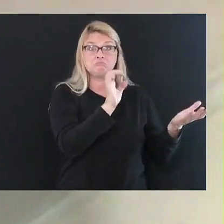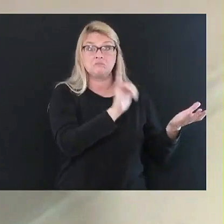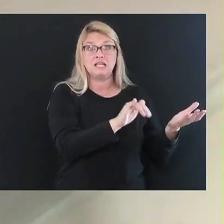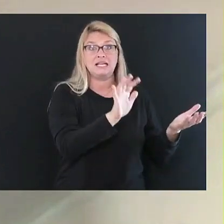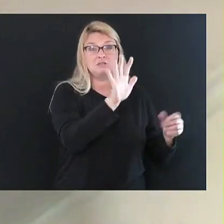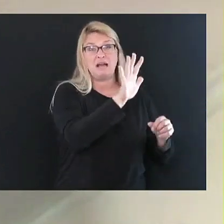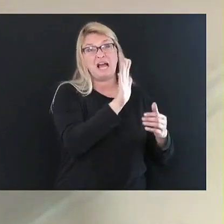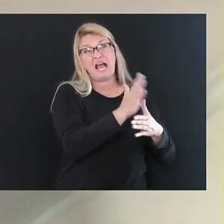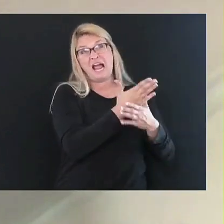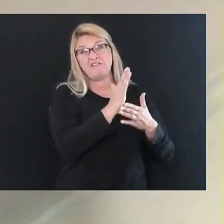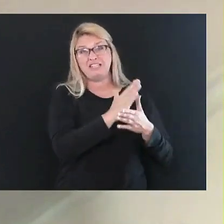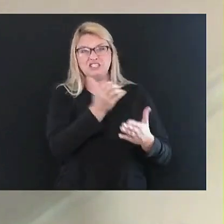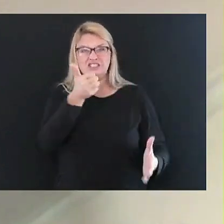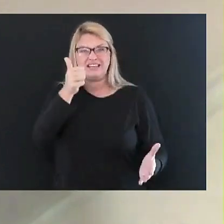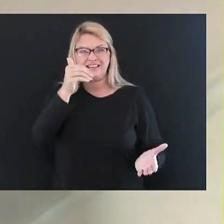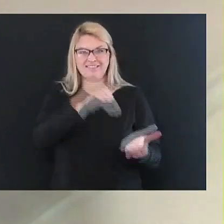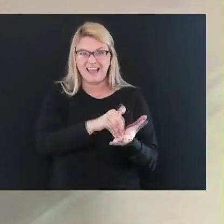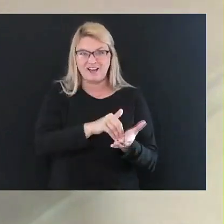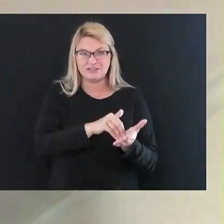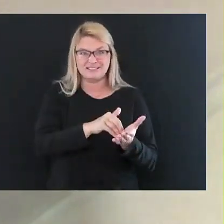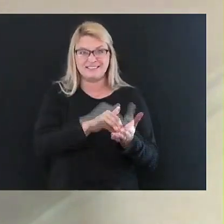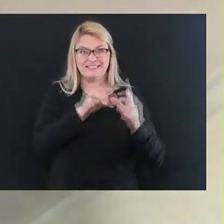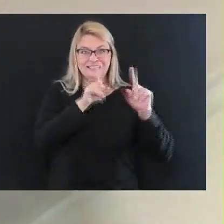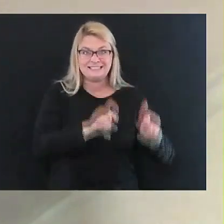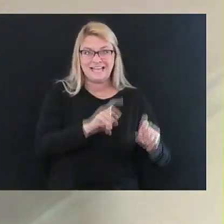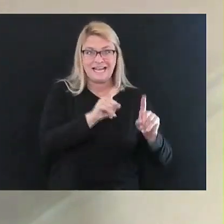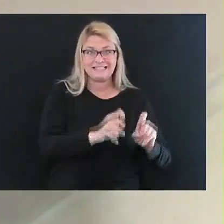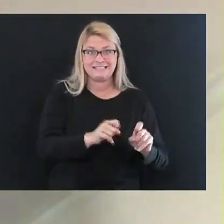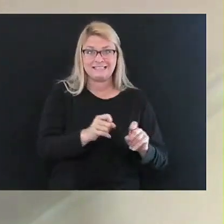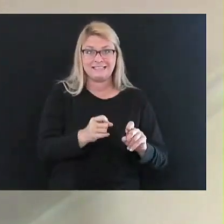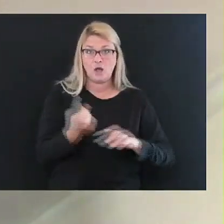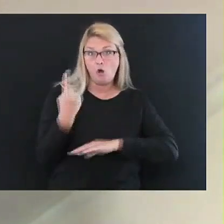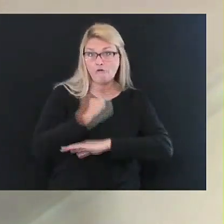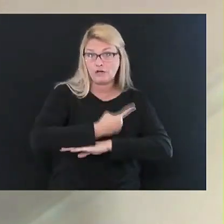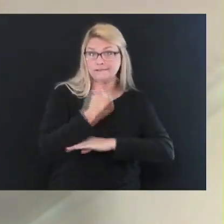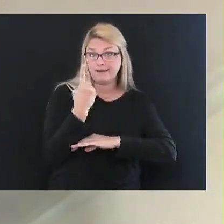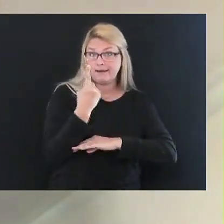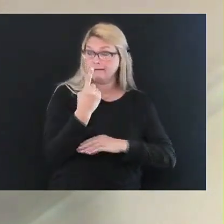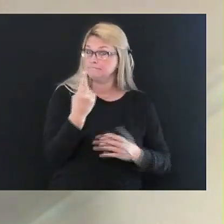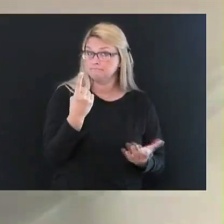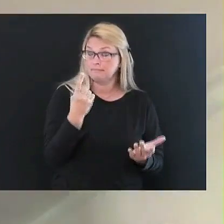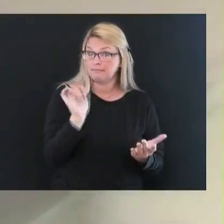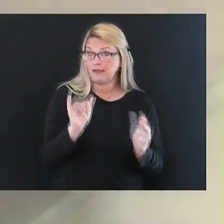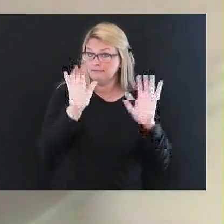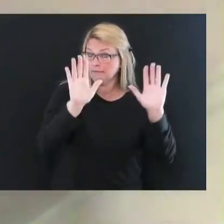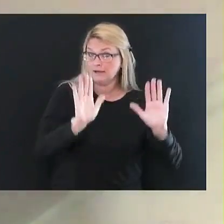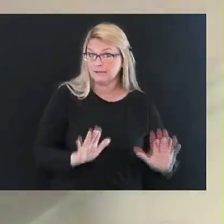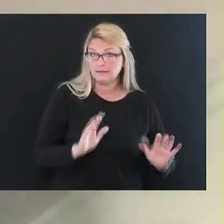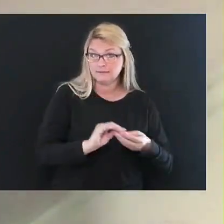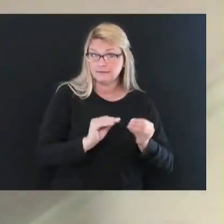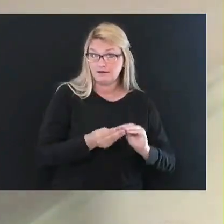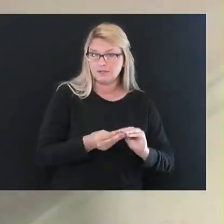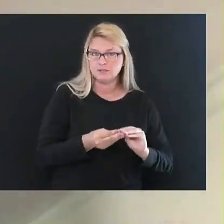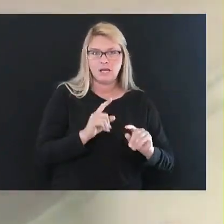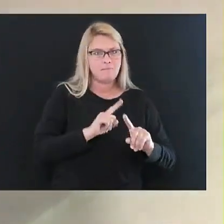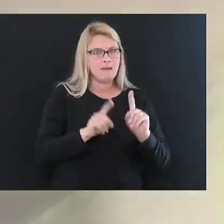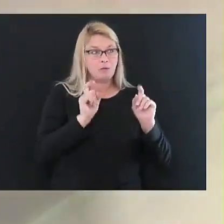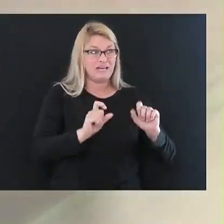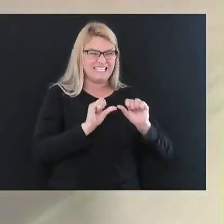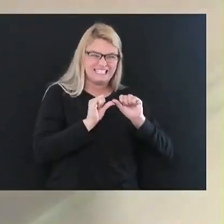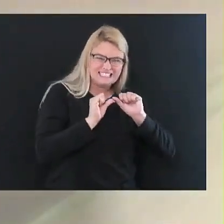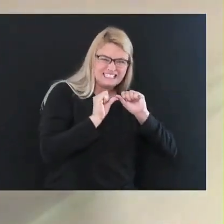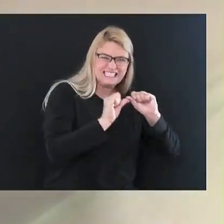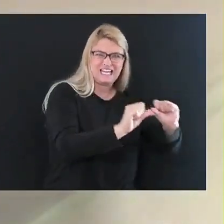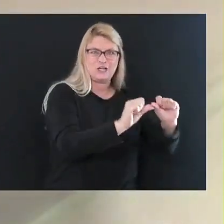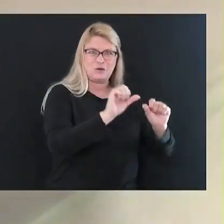10,000 tests a day over the last week or so, which is fantastic, but we need to sustain this level